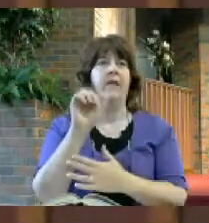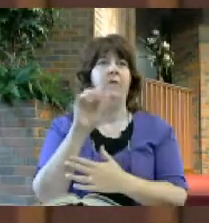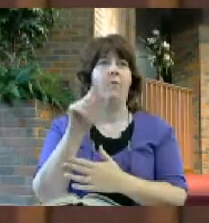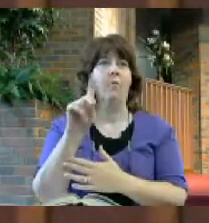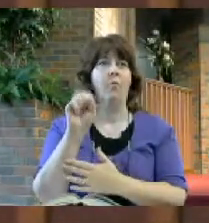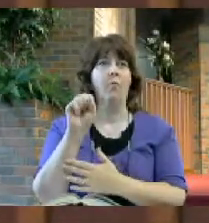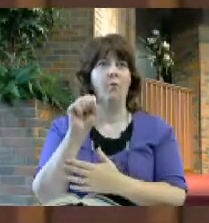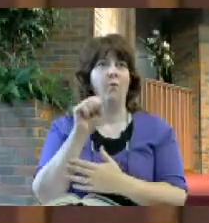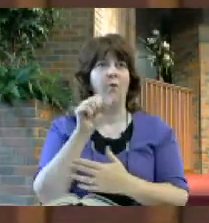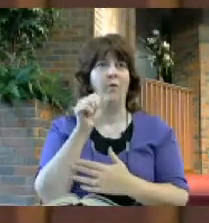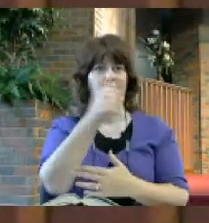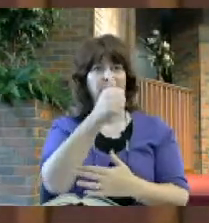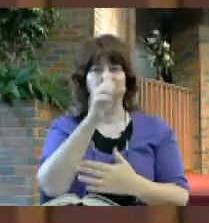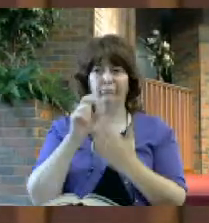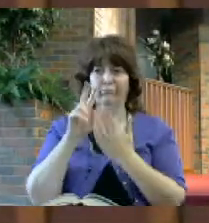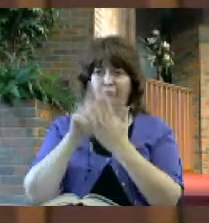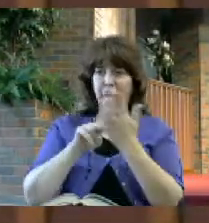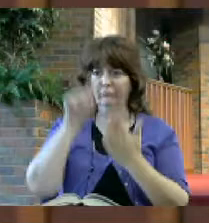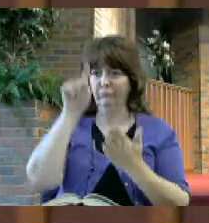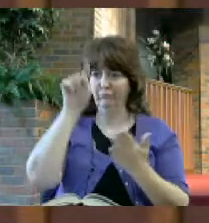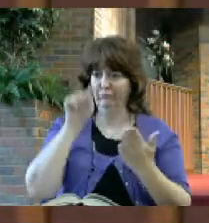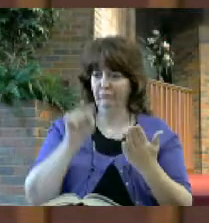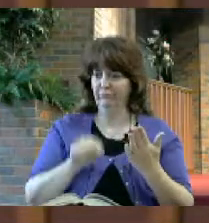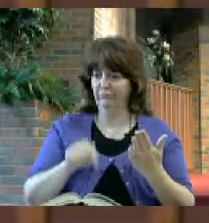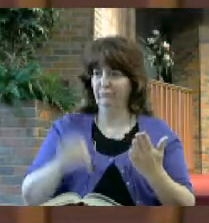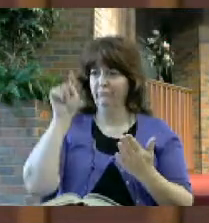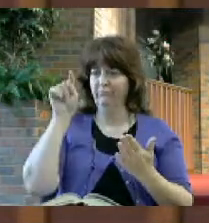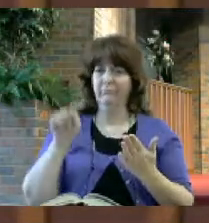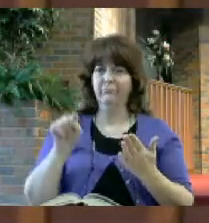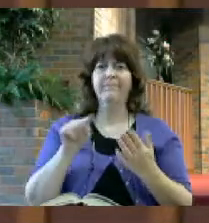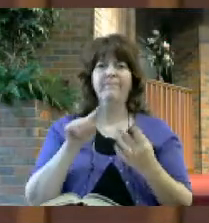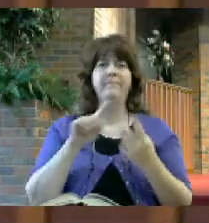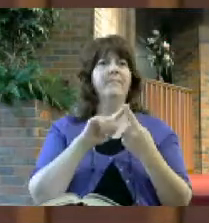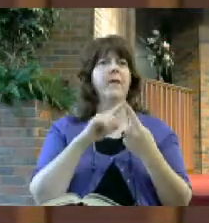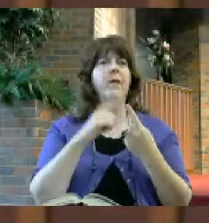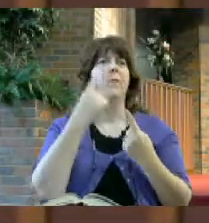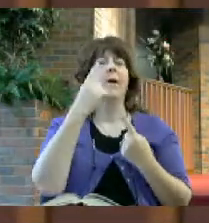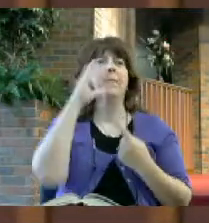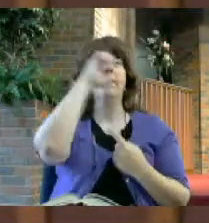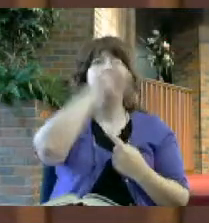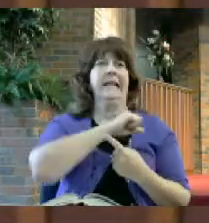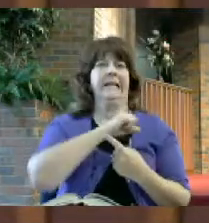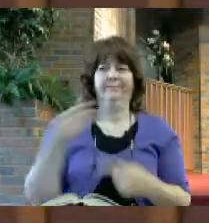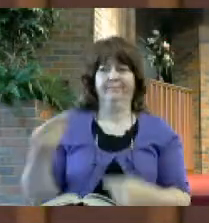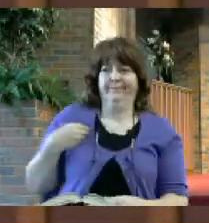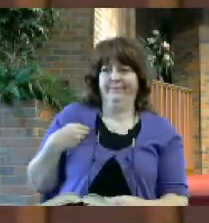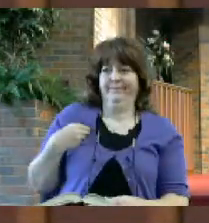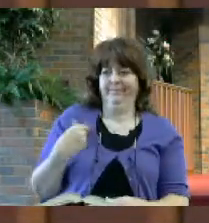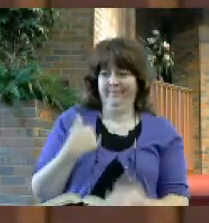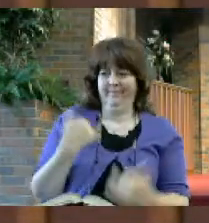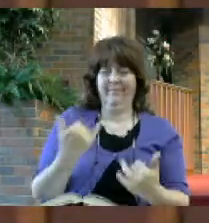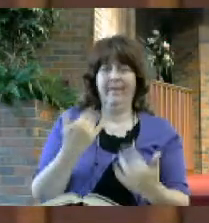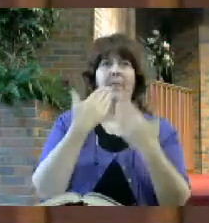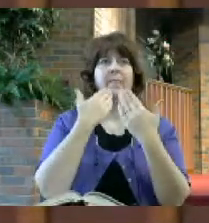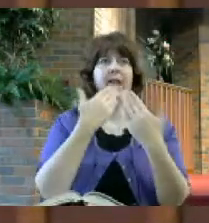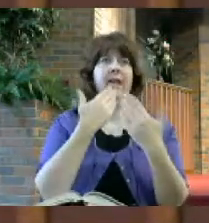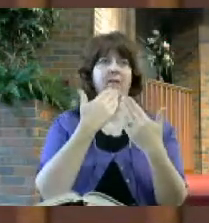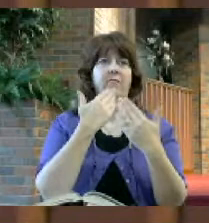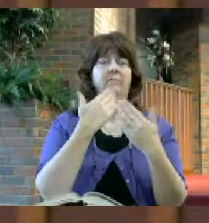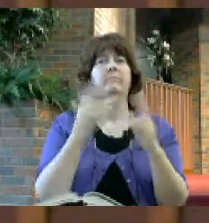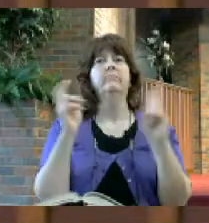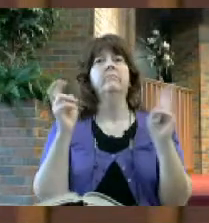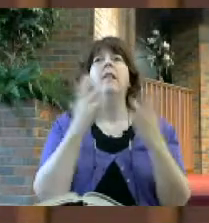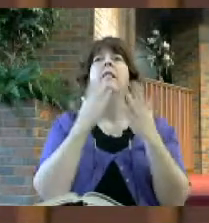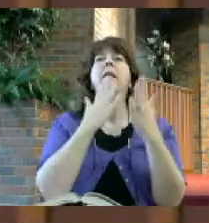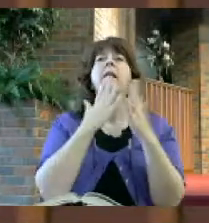like to have a chance to read those. There was one card that didn't make it there that was handed to me this morning. Thank you so much for the cards and